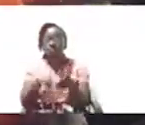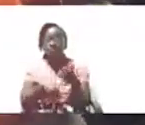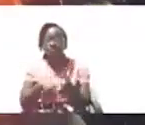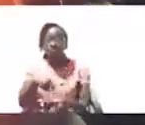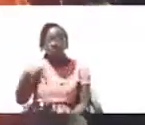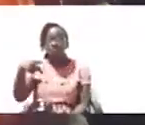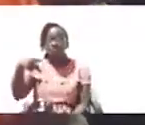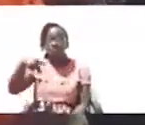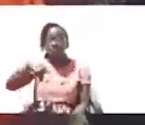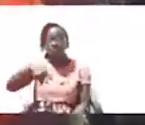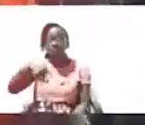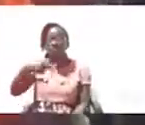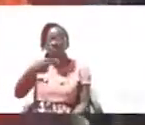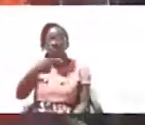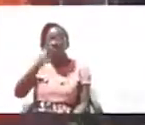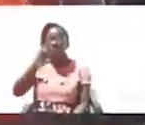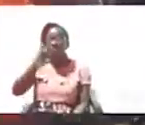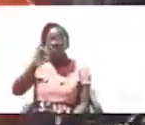Philippians chapter 2 and verse